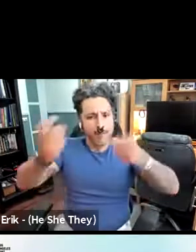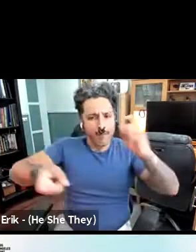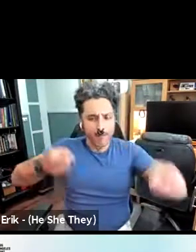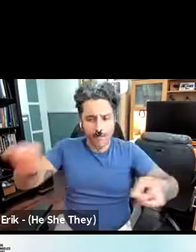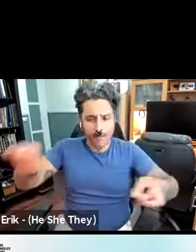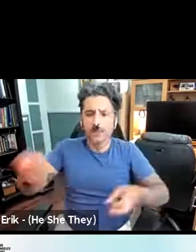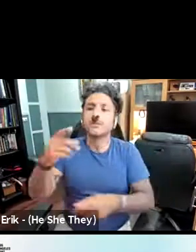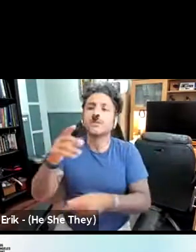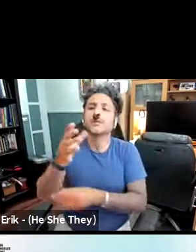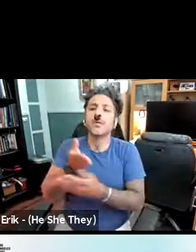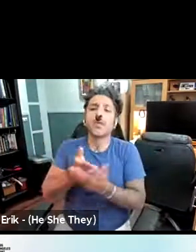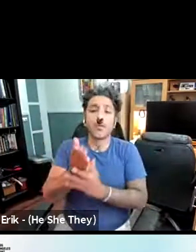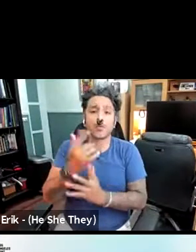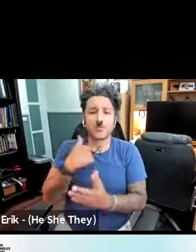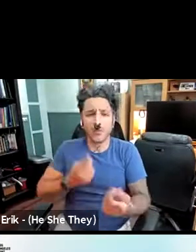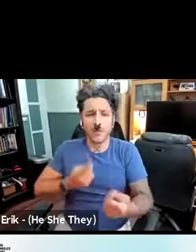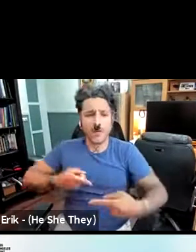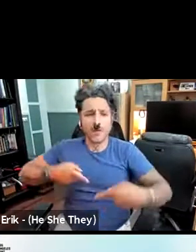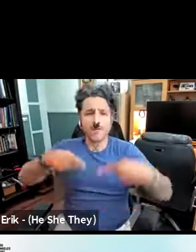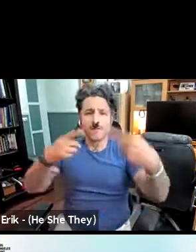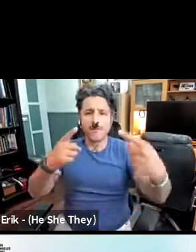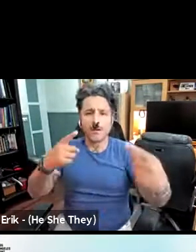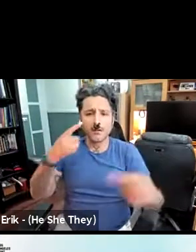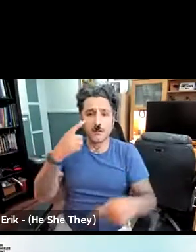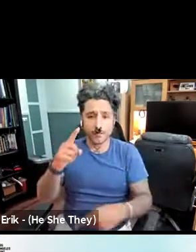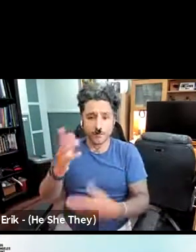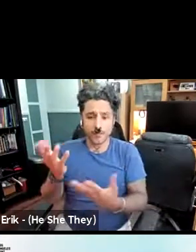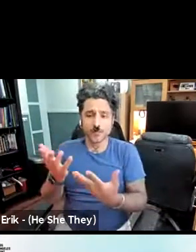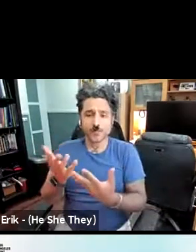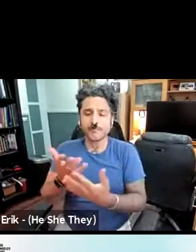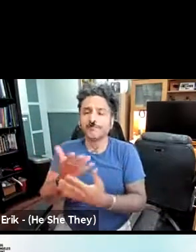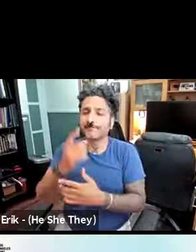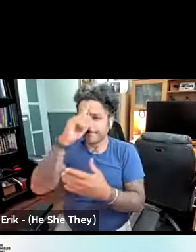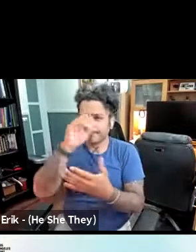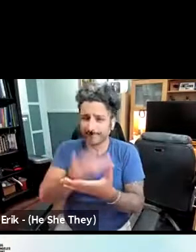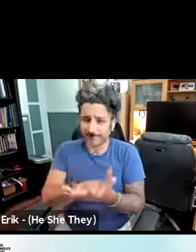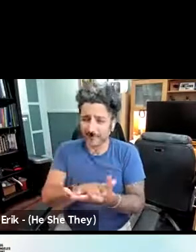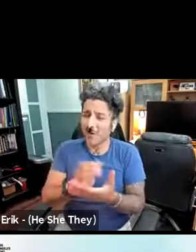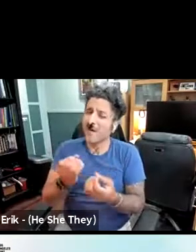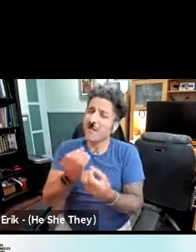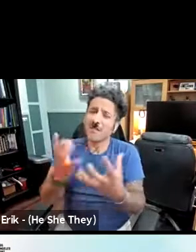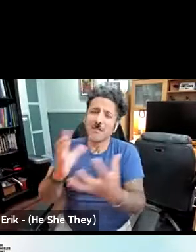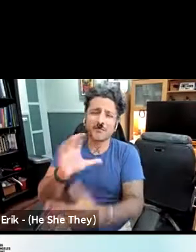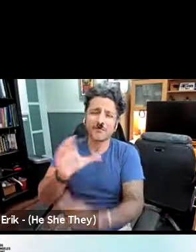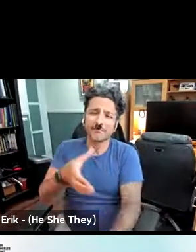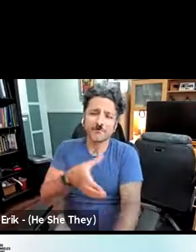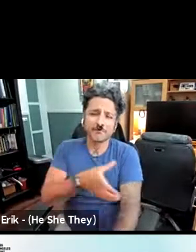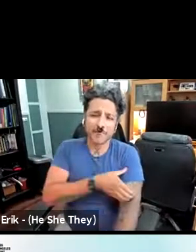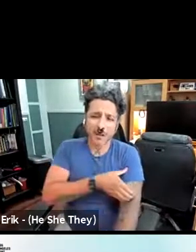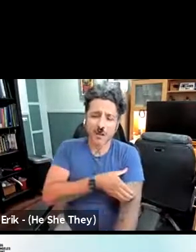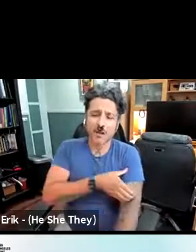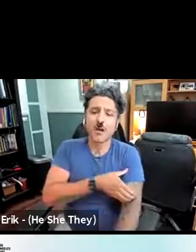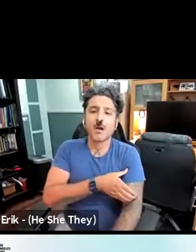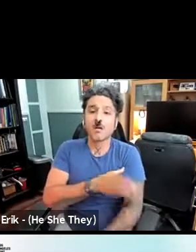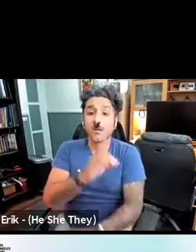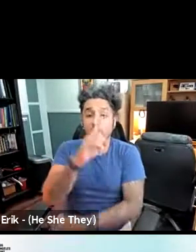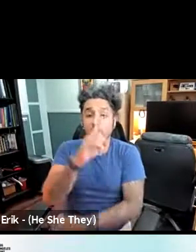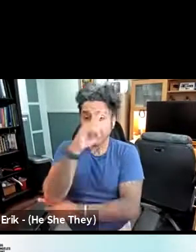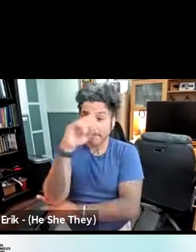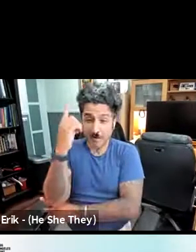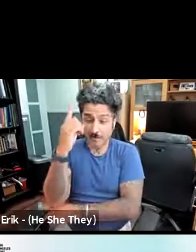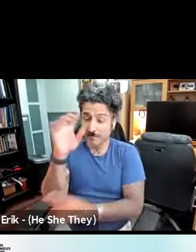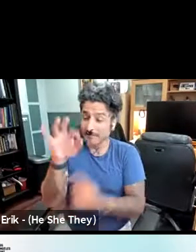that we fought for, because best believe we have a lot of power, especially as Black,